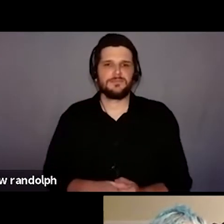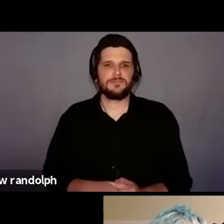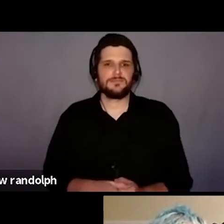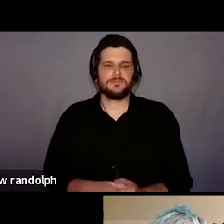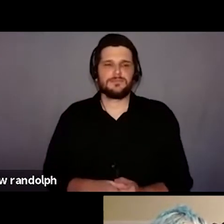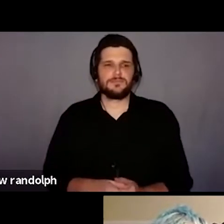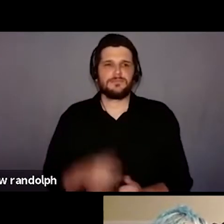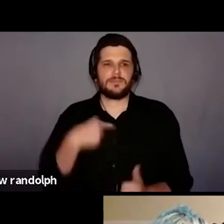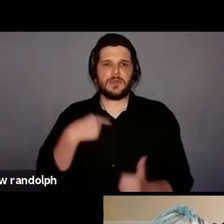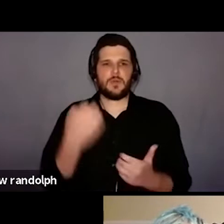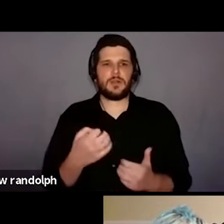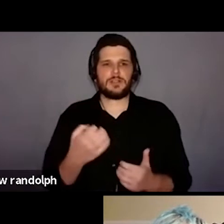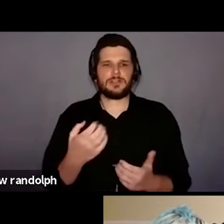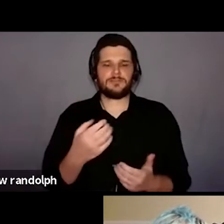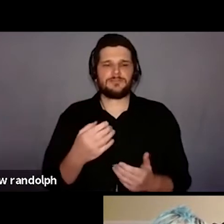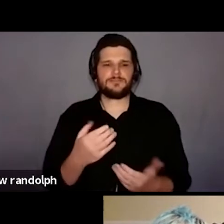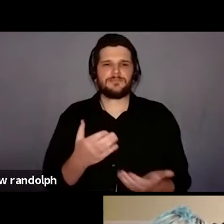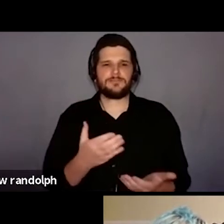I want to highlight